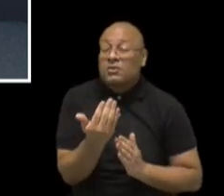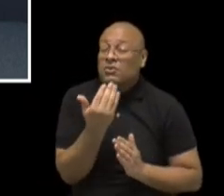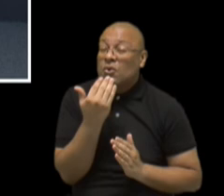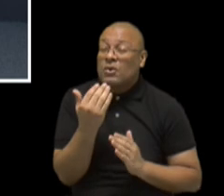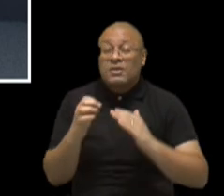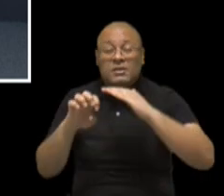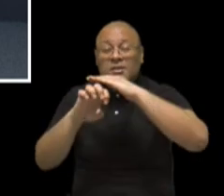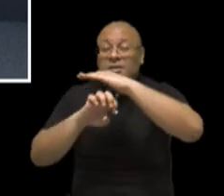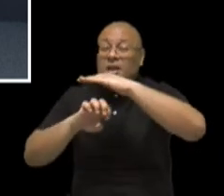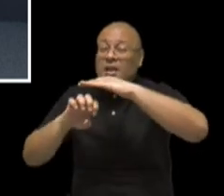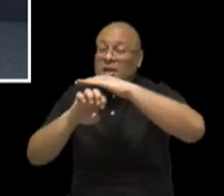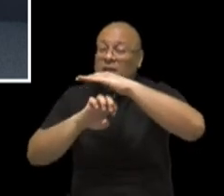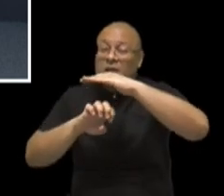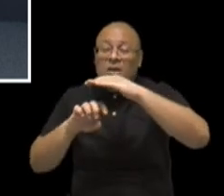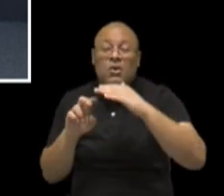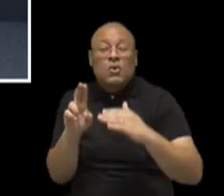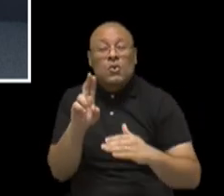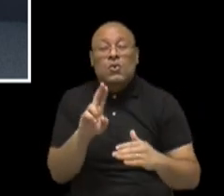of our